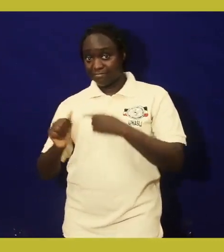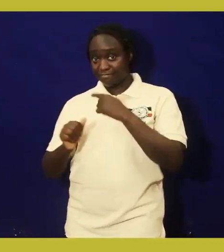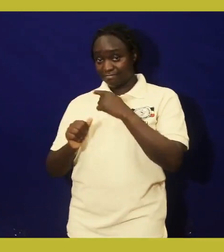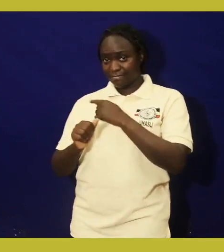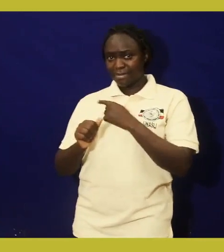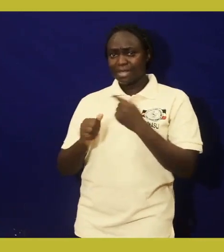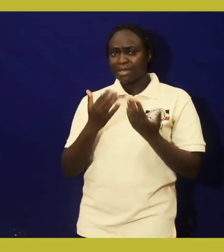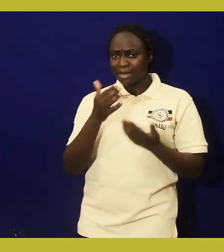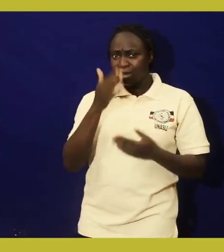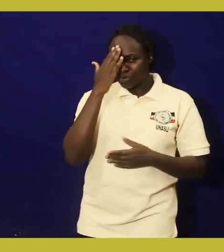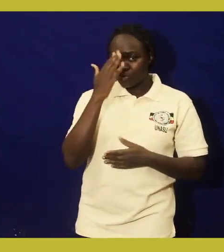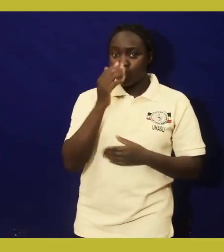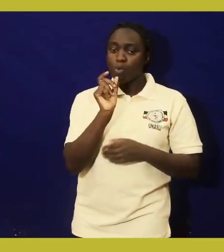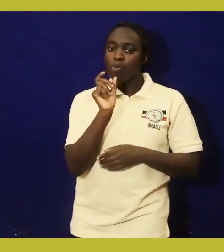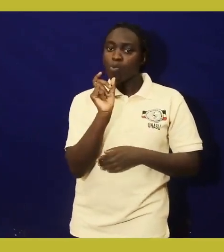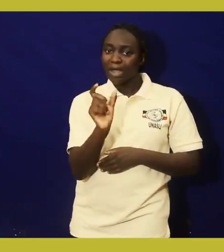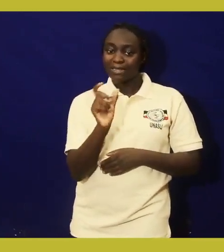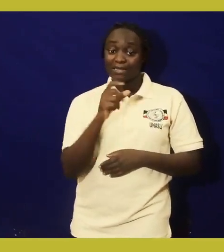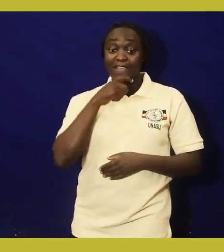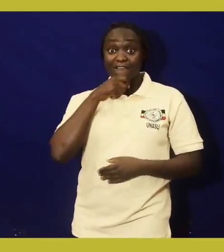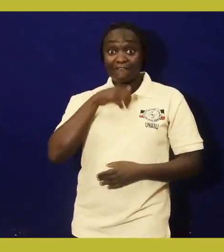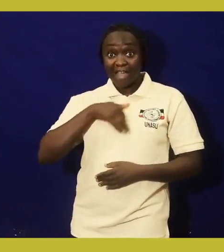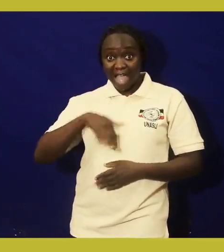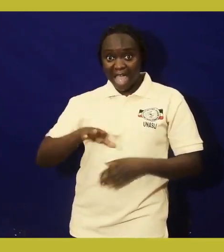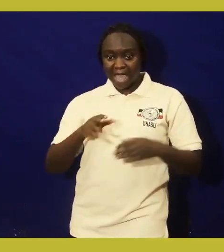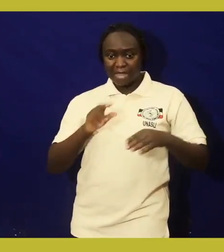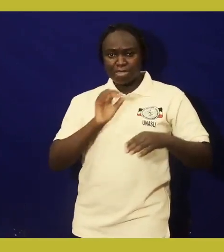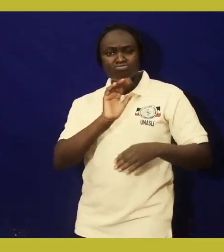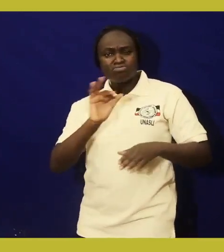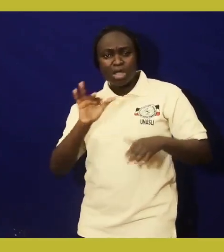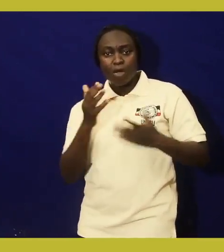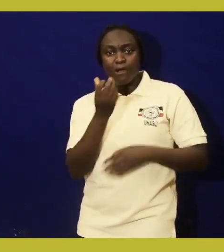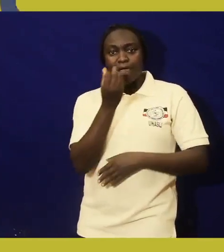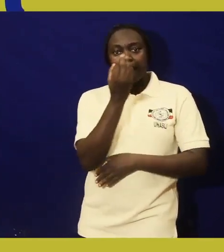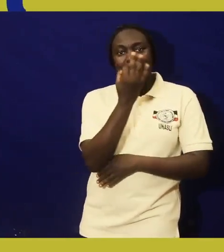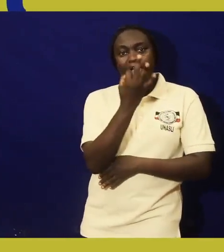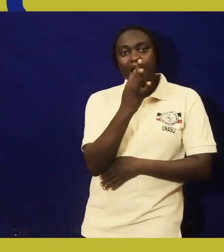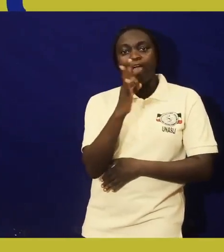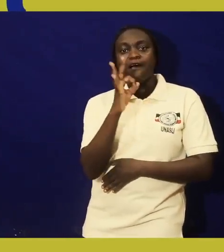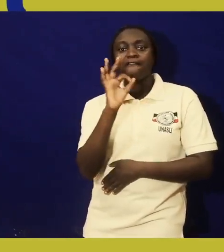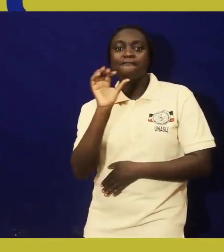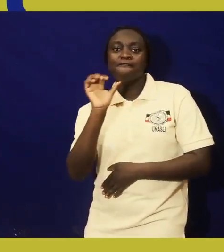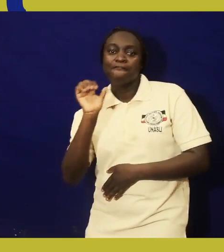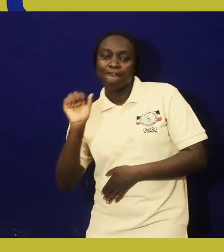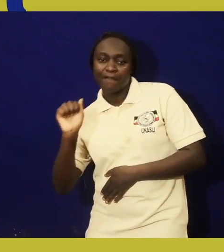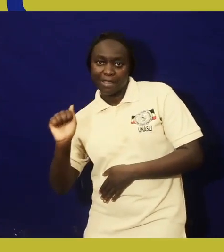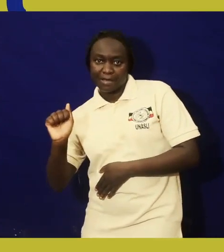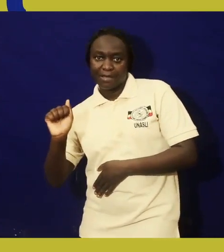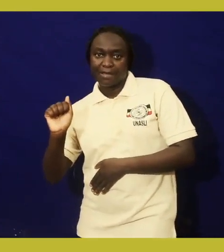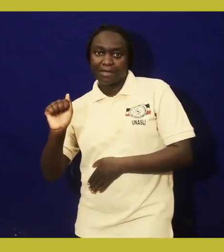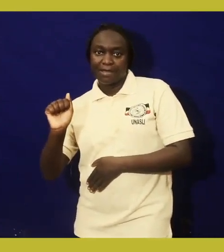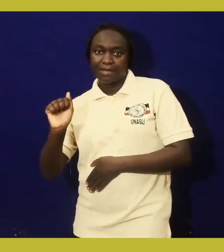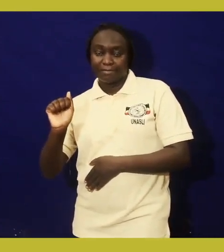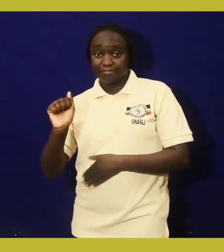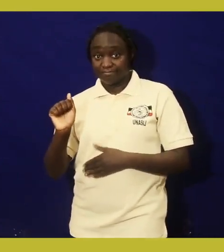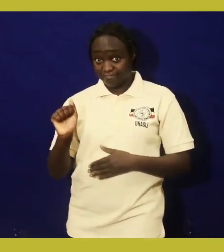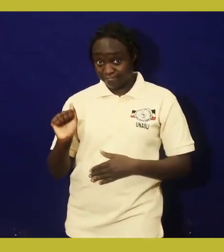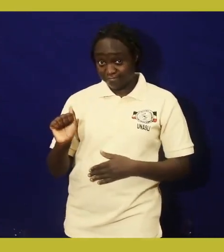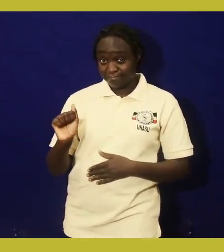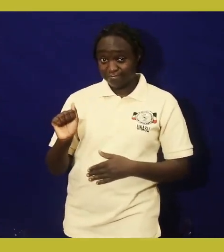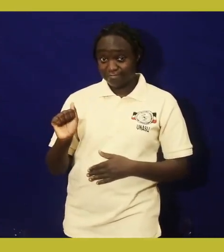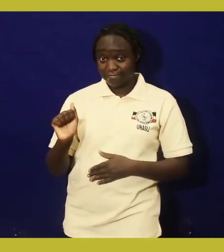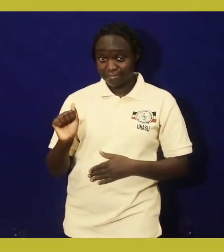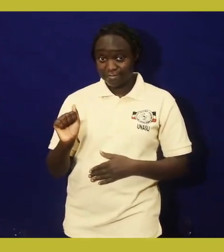fa. Okay? Now we know that the word father begins with fa.